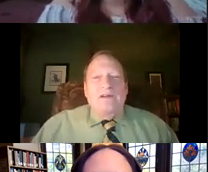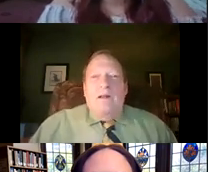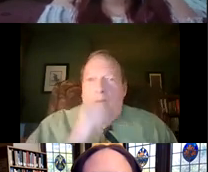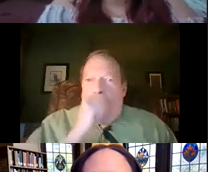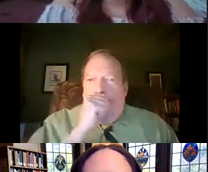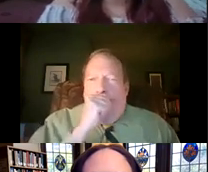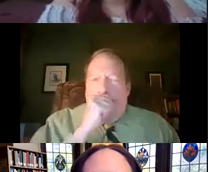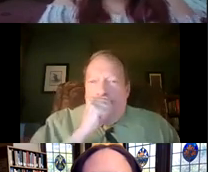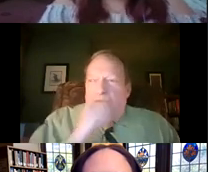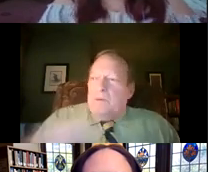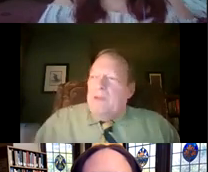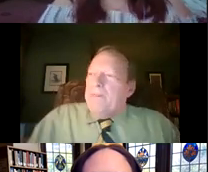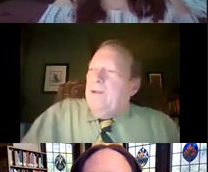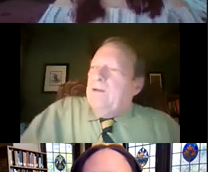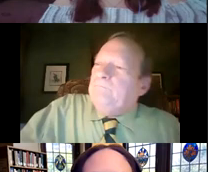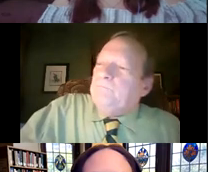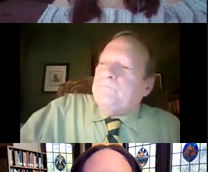themselves. Excuse me.